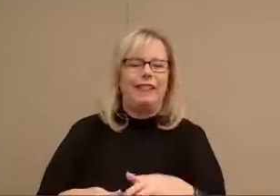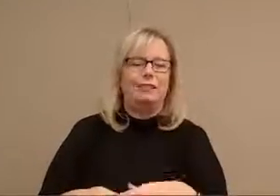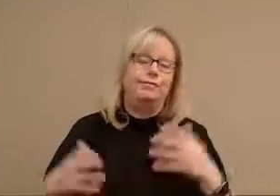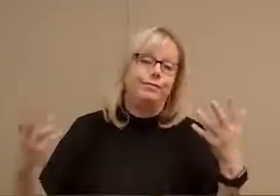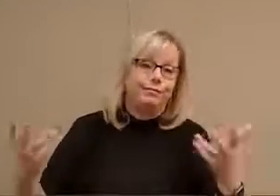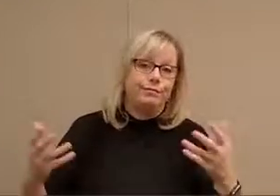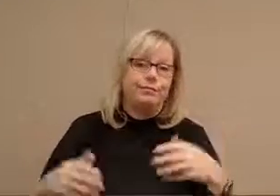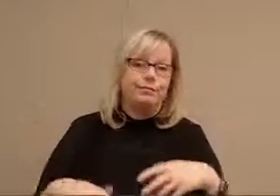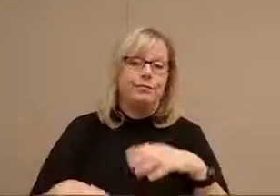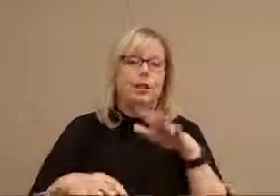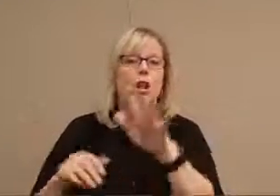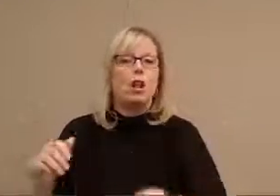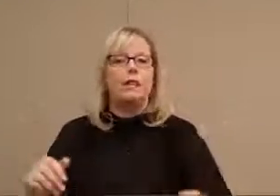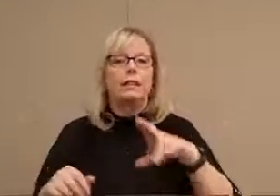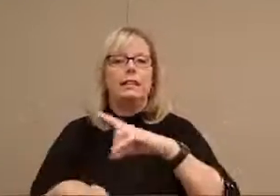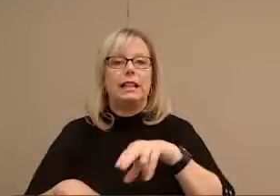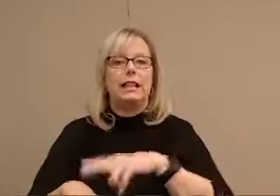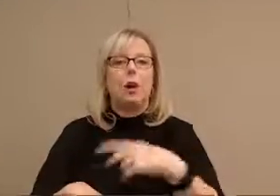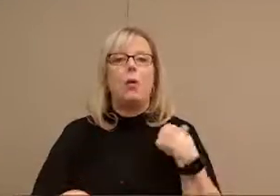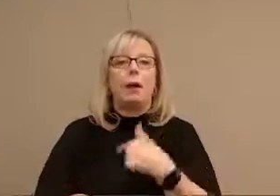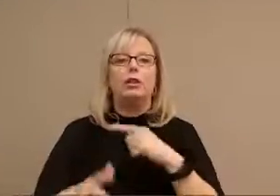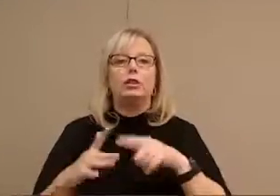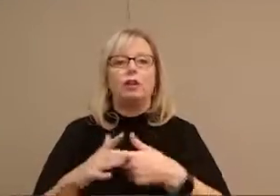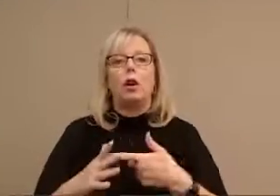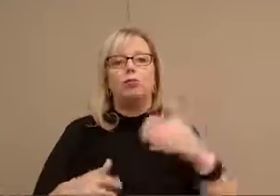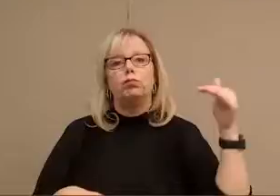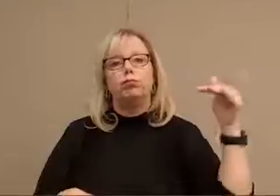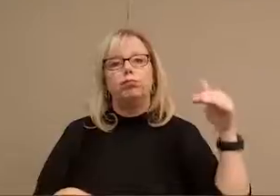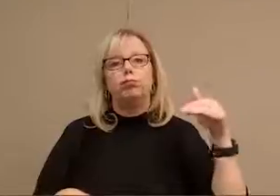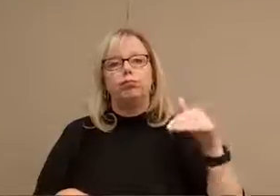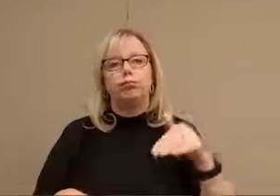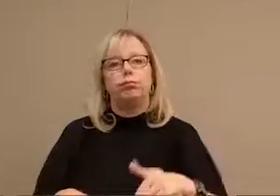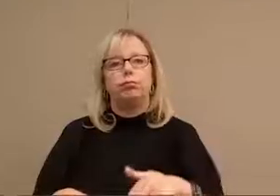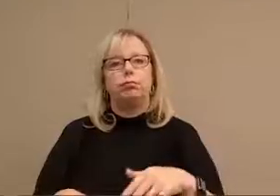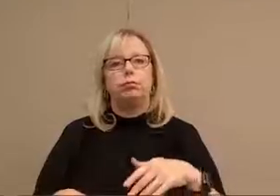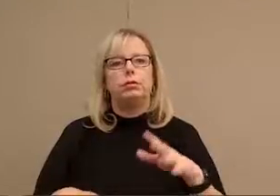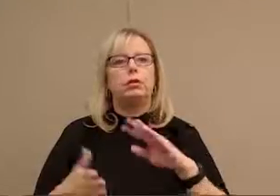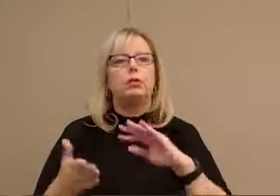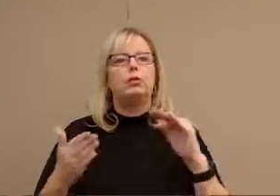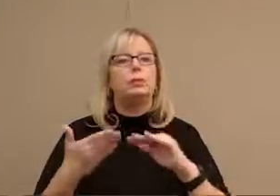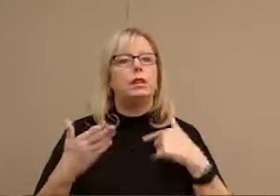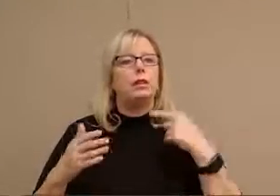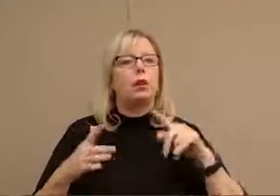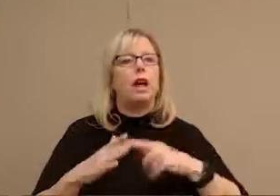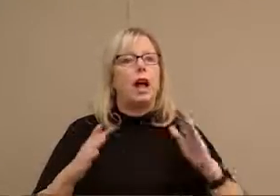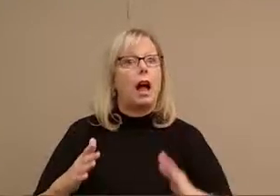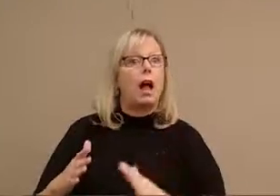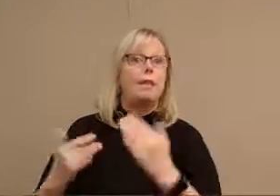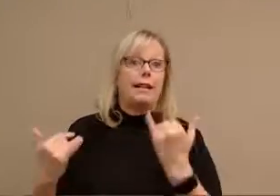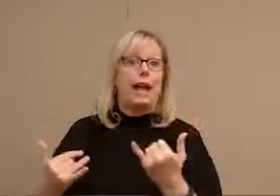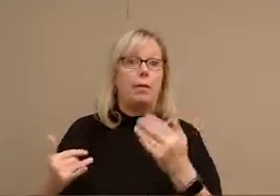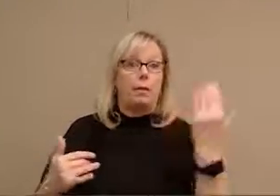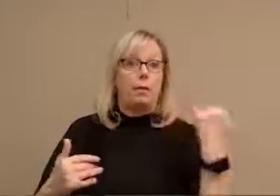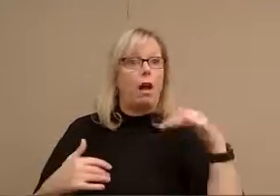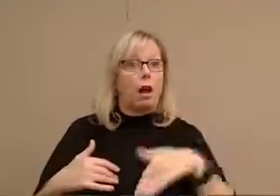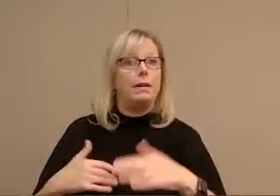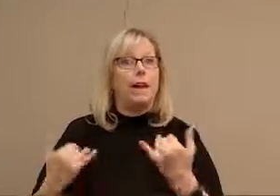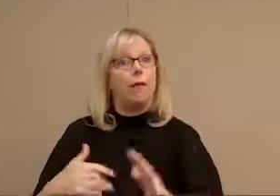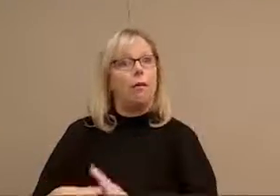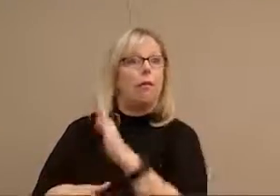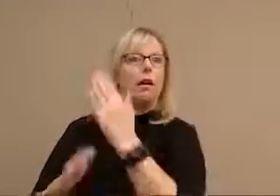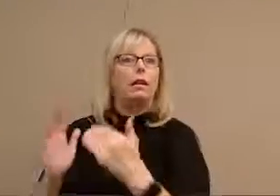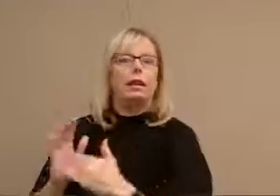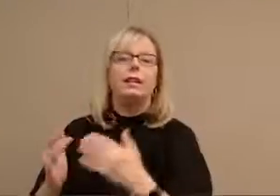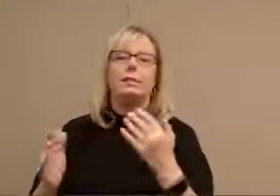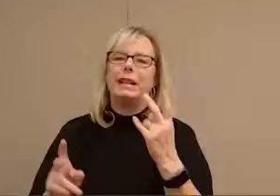but nationwide, it seems like we're headed trending upward again. So let's all be careful and see if we get